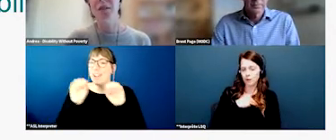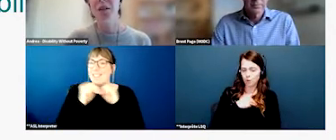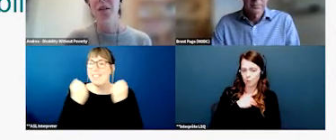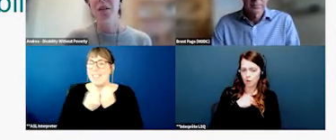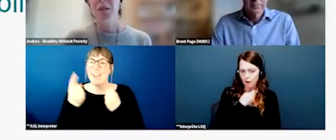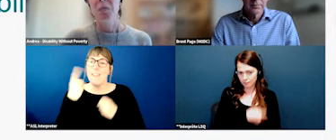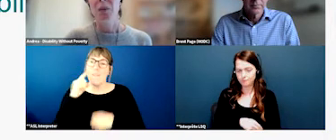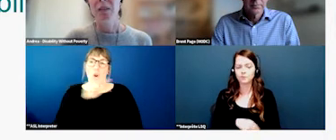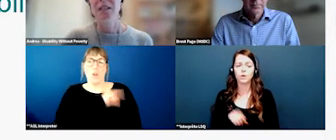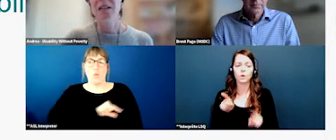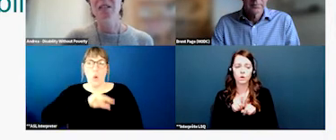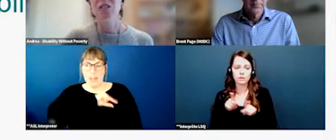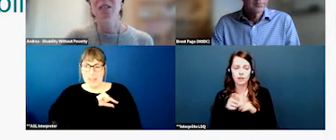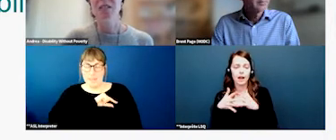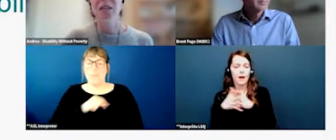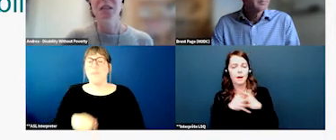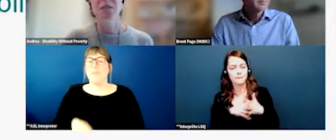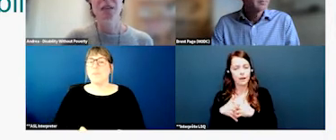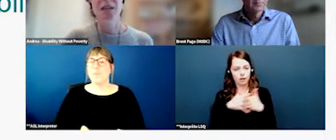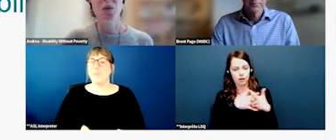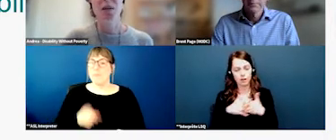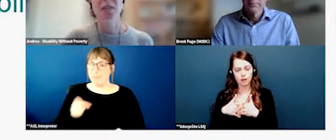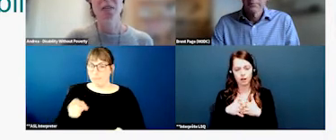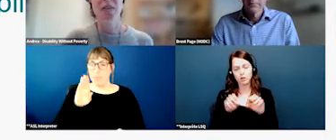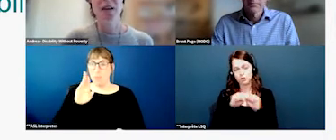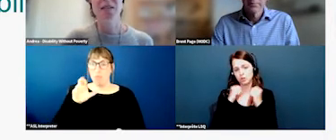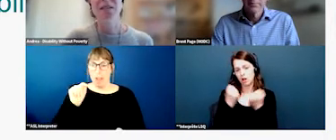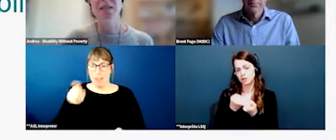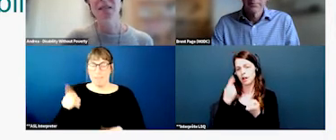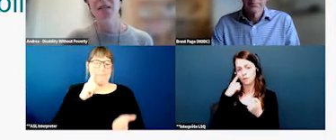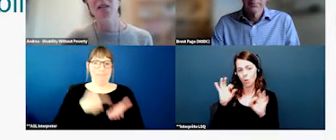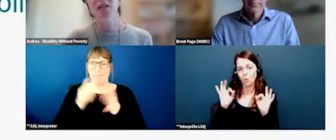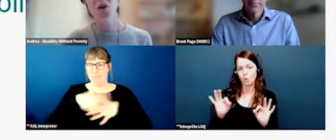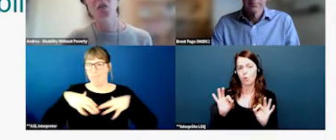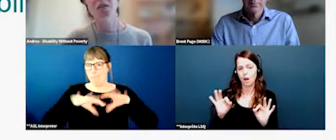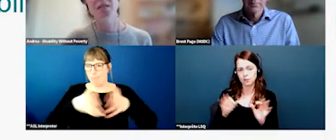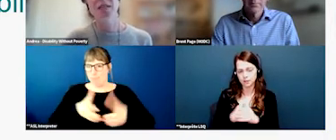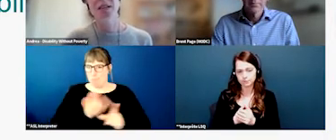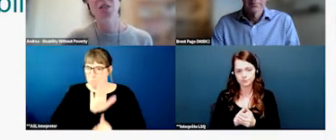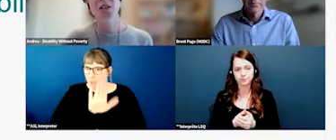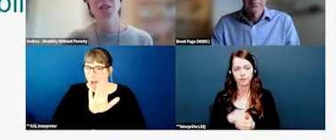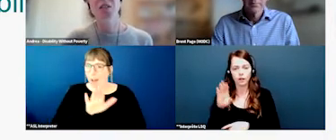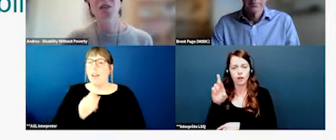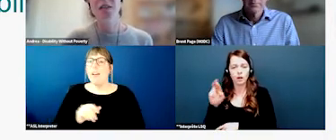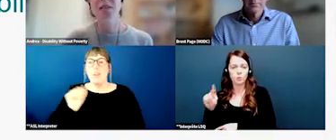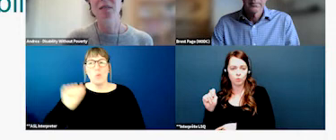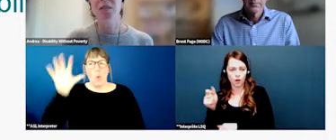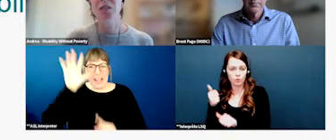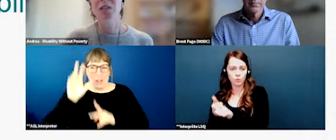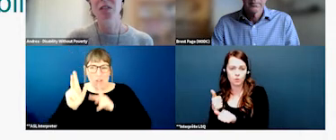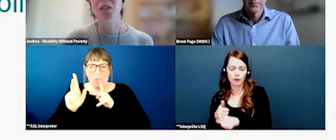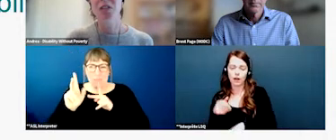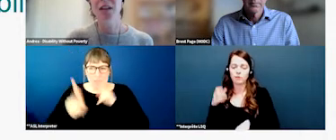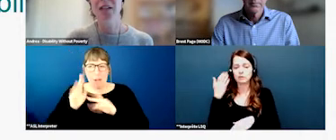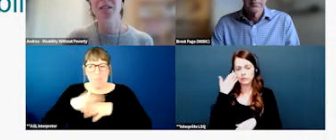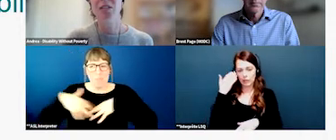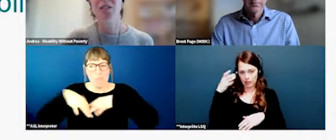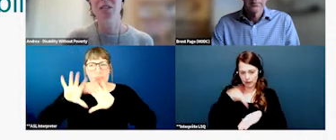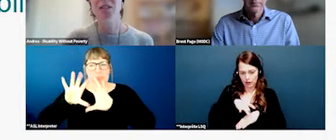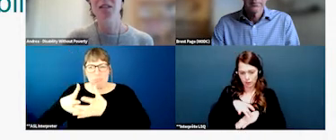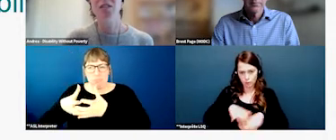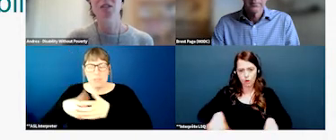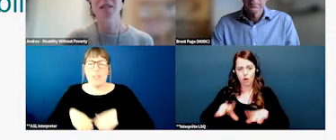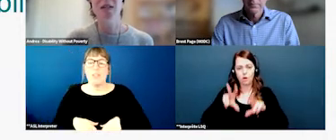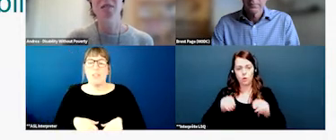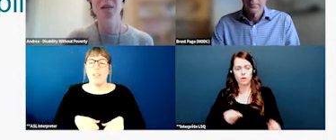Quality. Brent acknowledges he lives and works on the unceded Coast Salish territories, the traditional